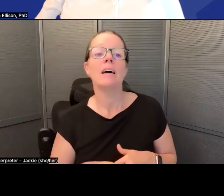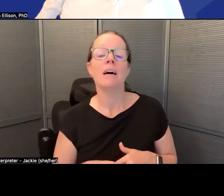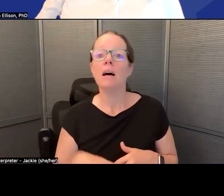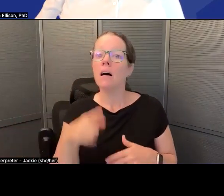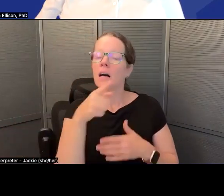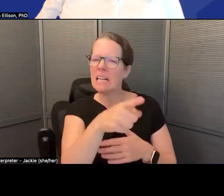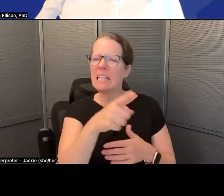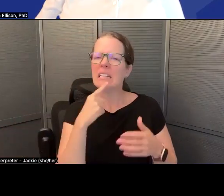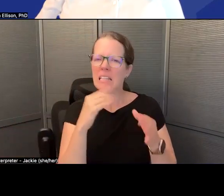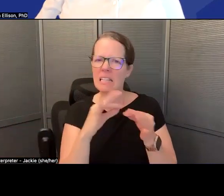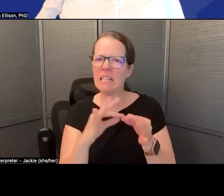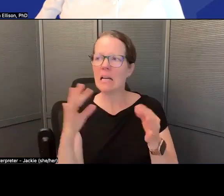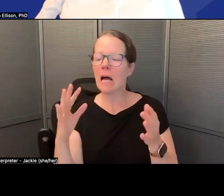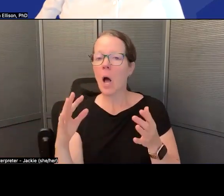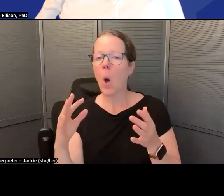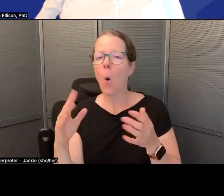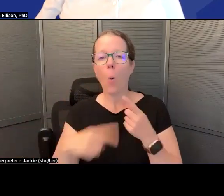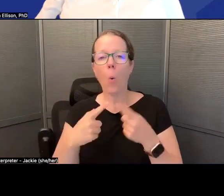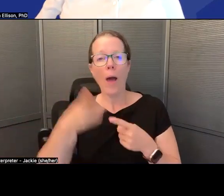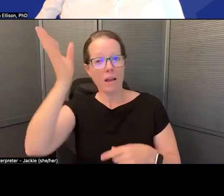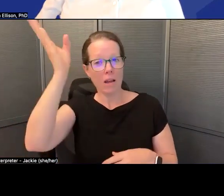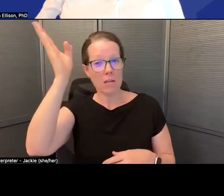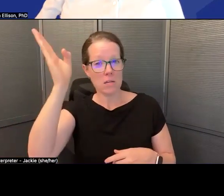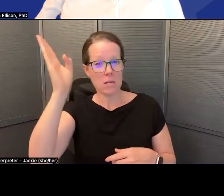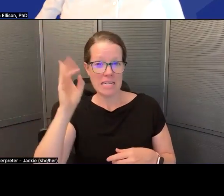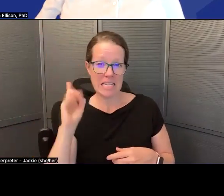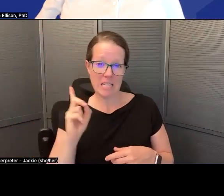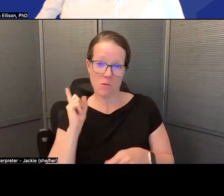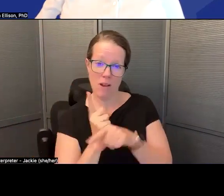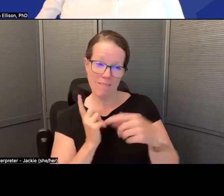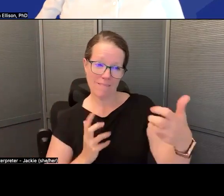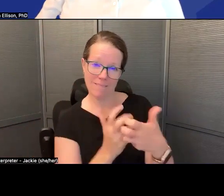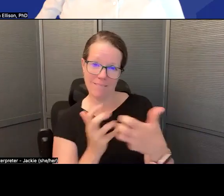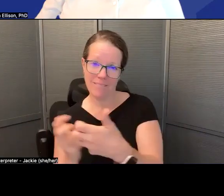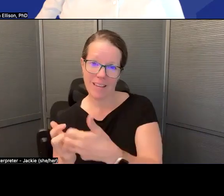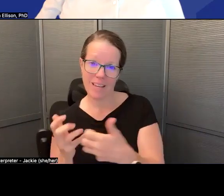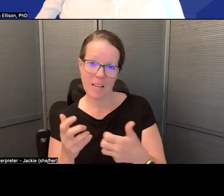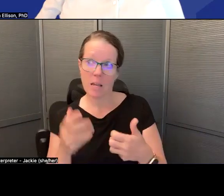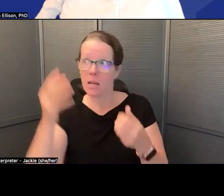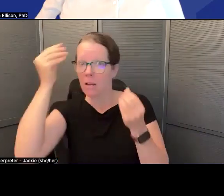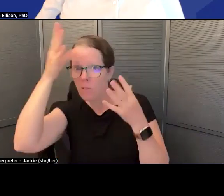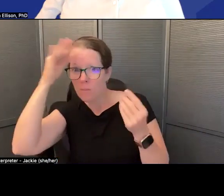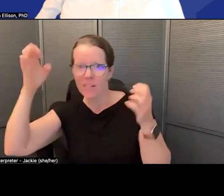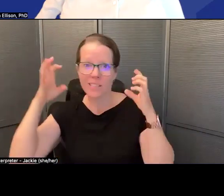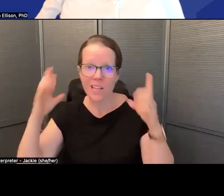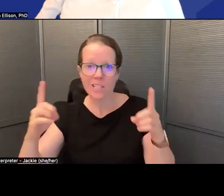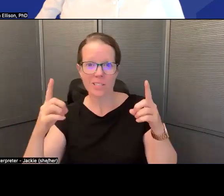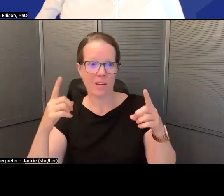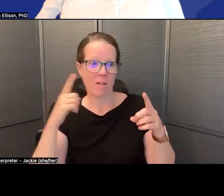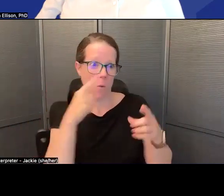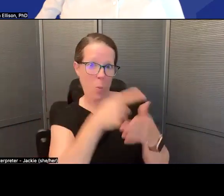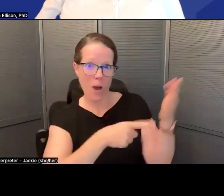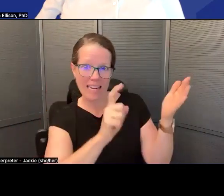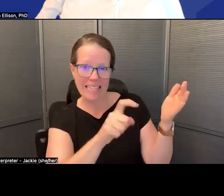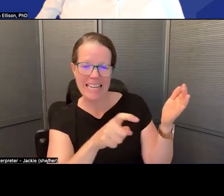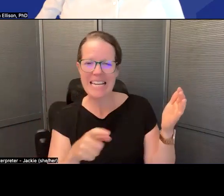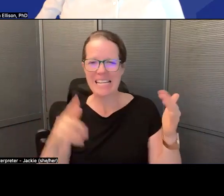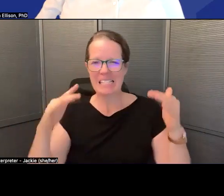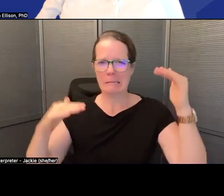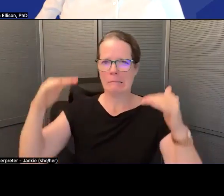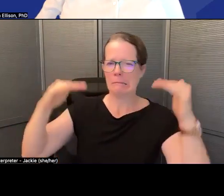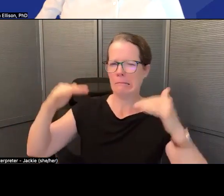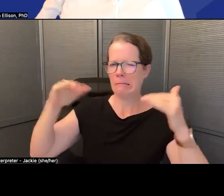educational level of trainees, and they would have liked more time to learn techniques. But in general, the training